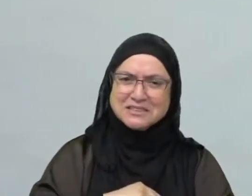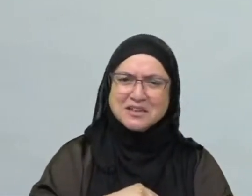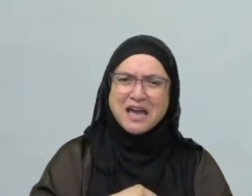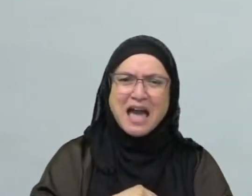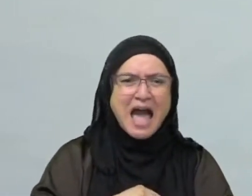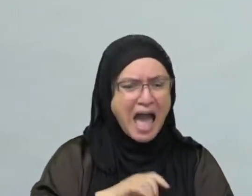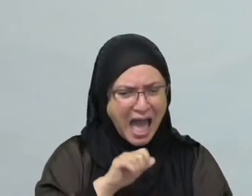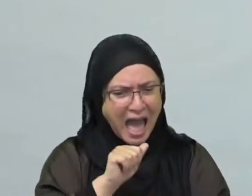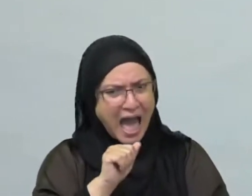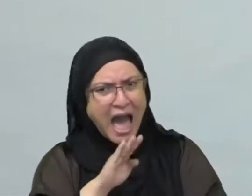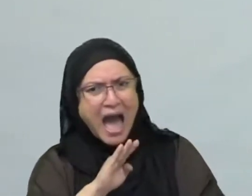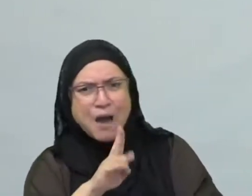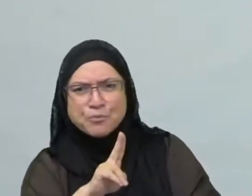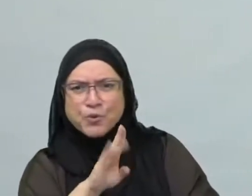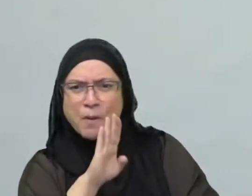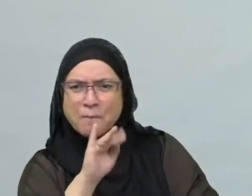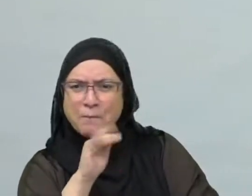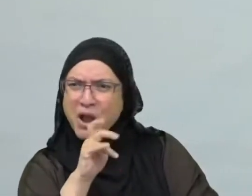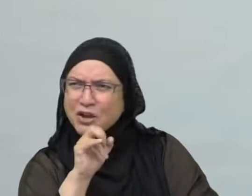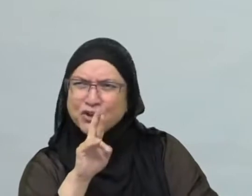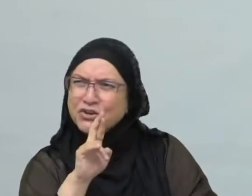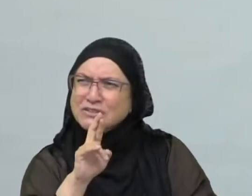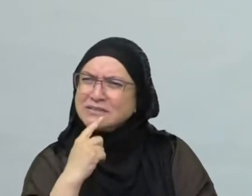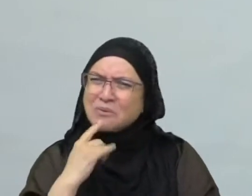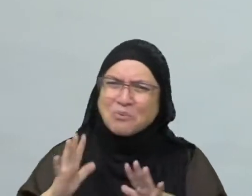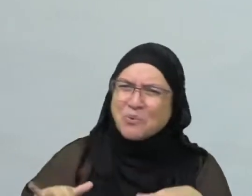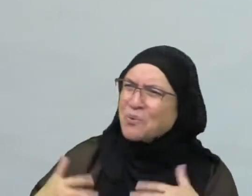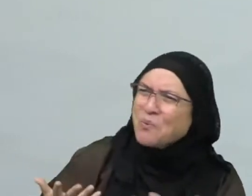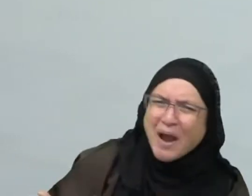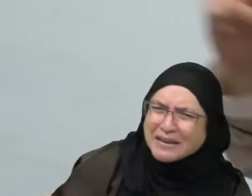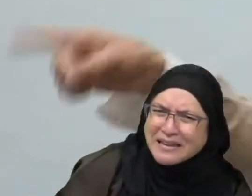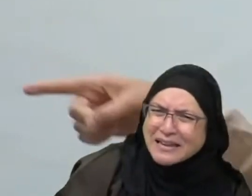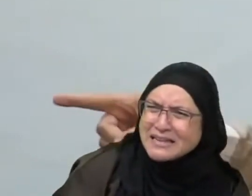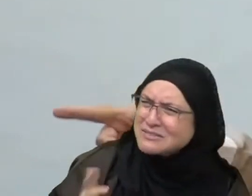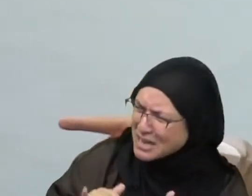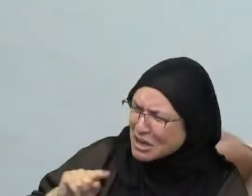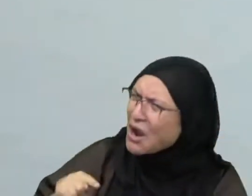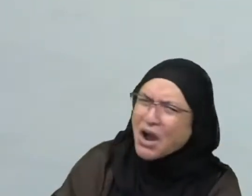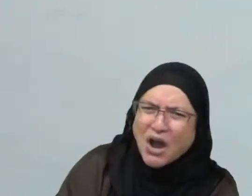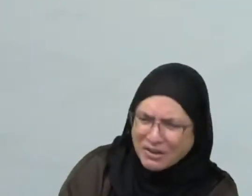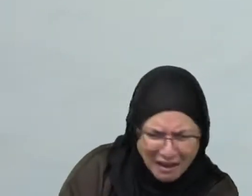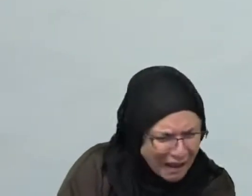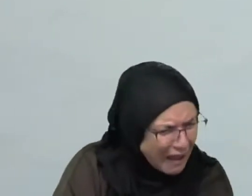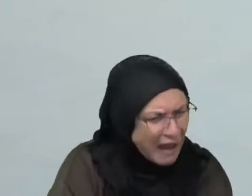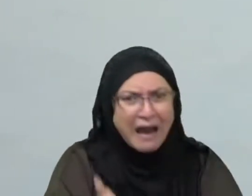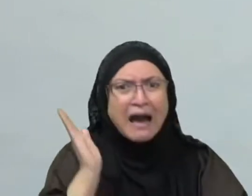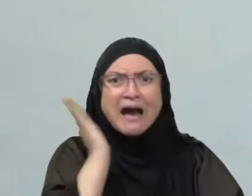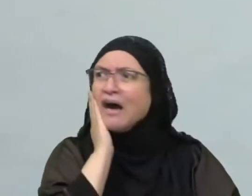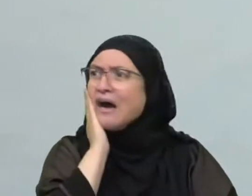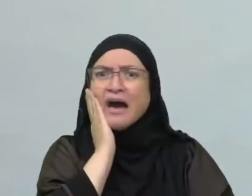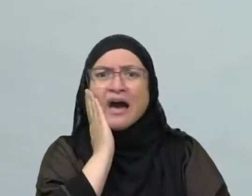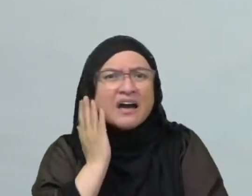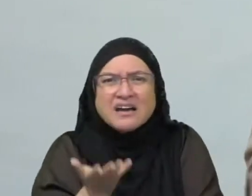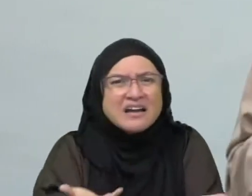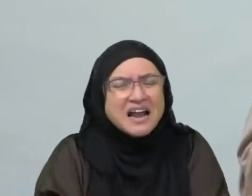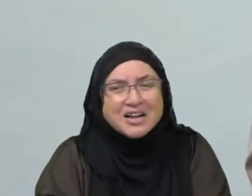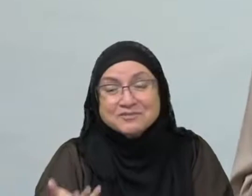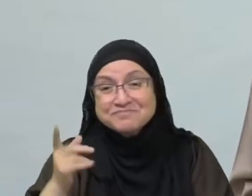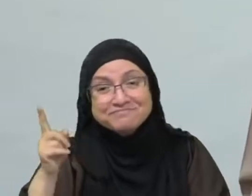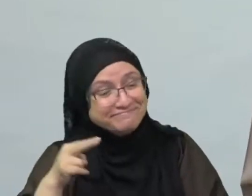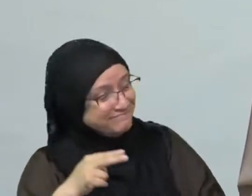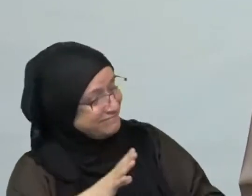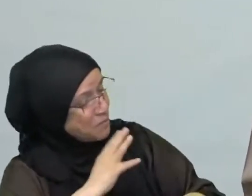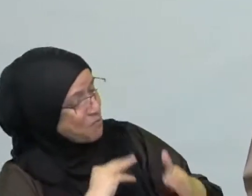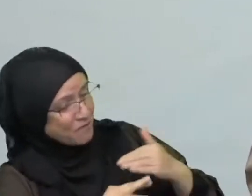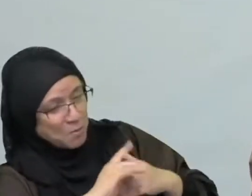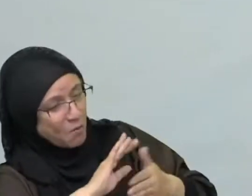lost. And so he shouts out what? The day of Uhud for the day of Badr. We got revenge